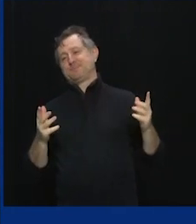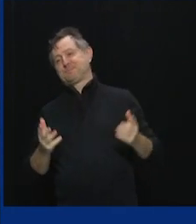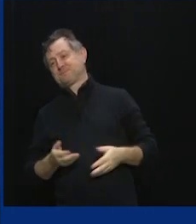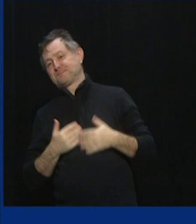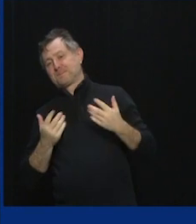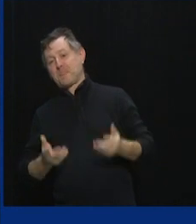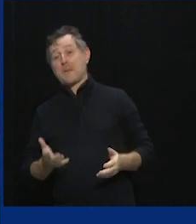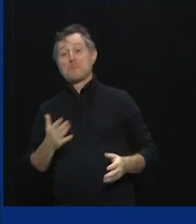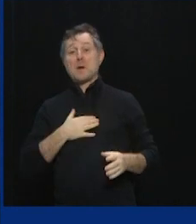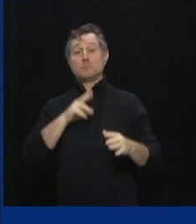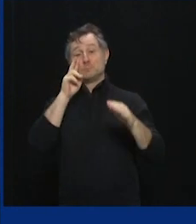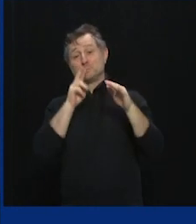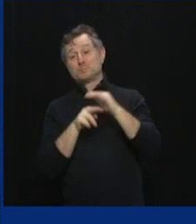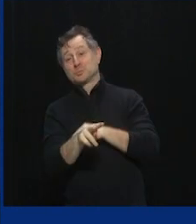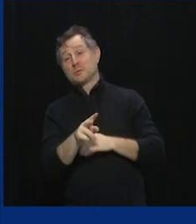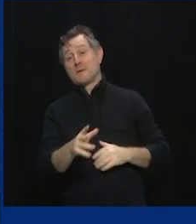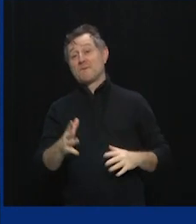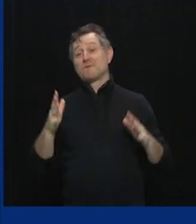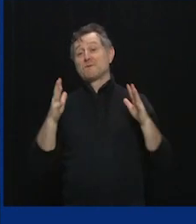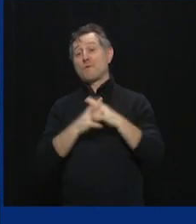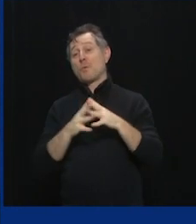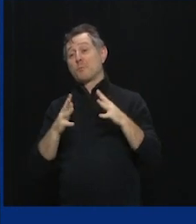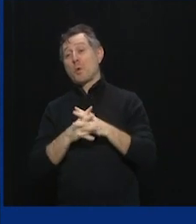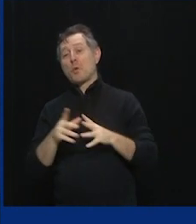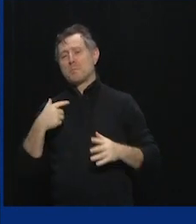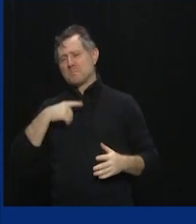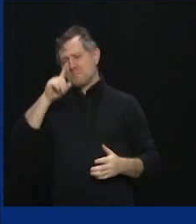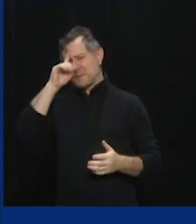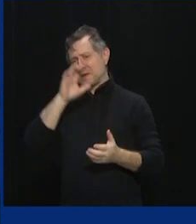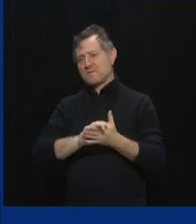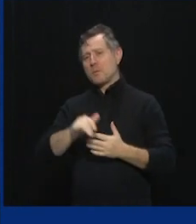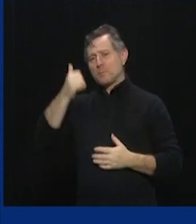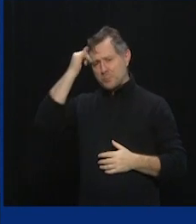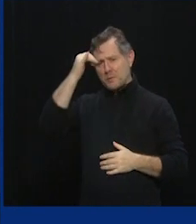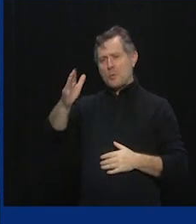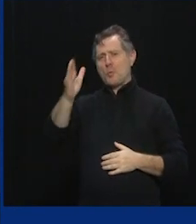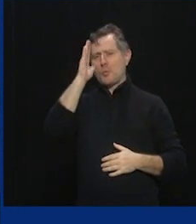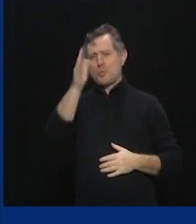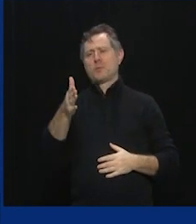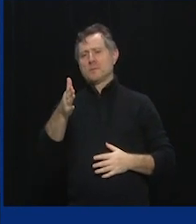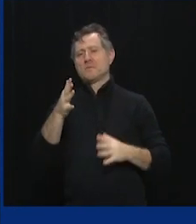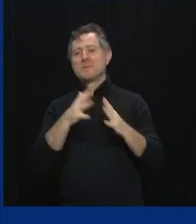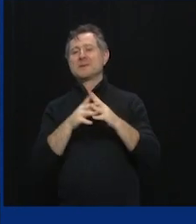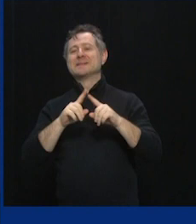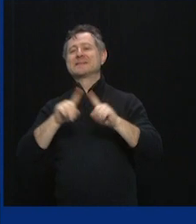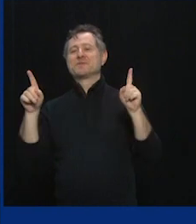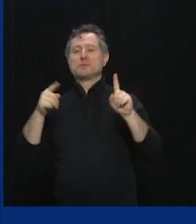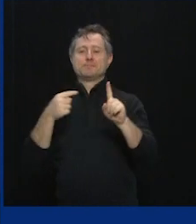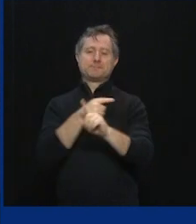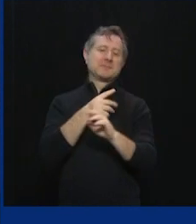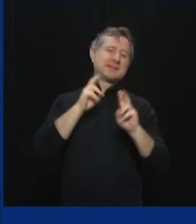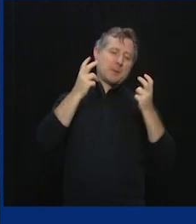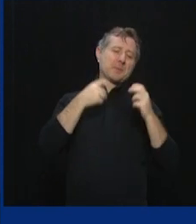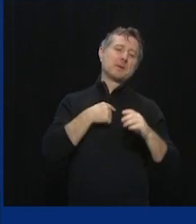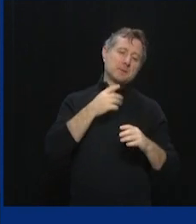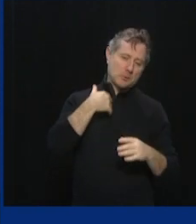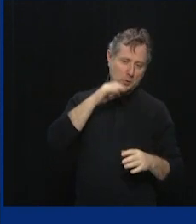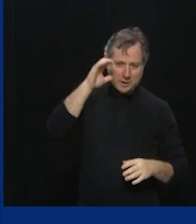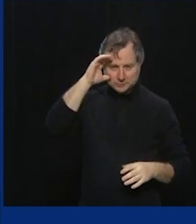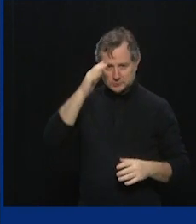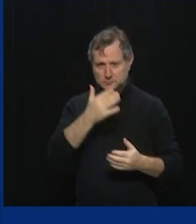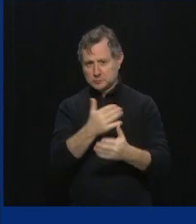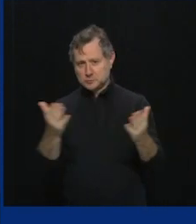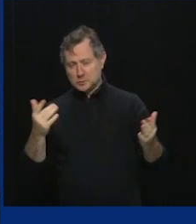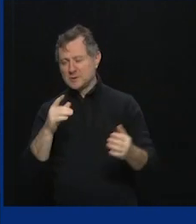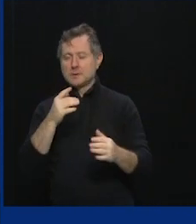Bowl, I do believe the Buffalo Bills will be in the Super Bowl. But that's another topic. Let's listen to a couple of Zoom questions. Thank you